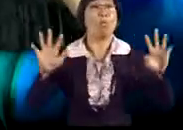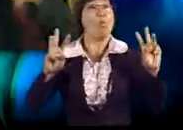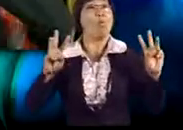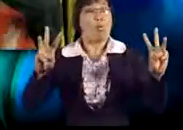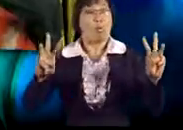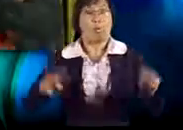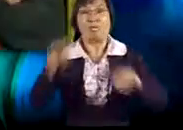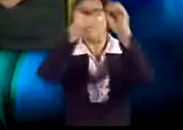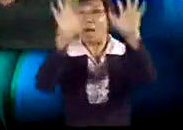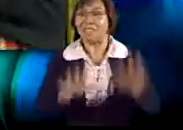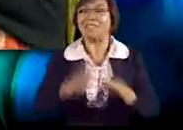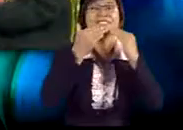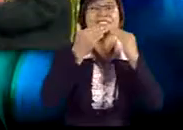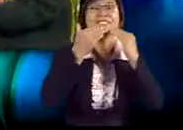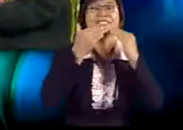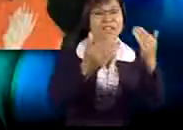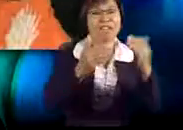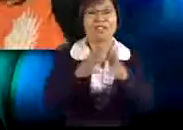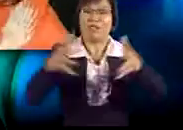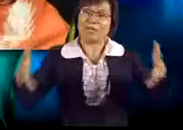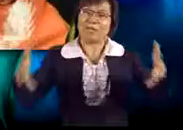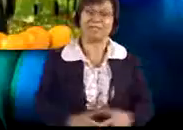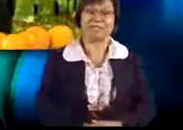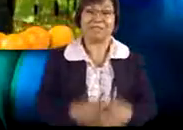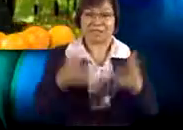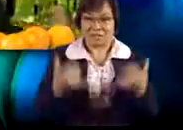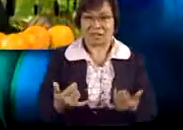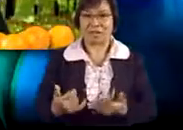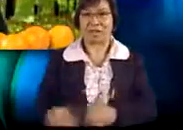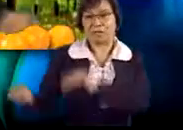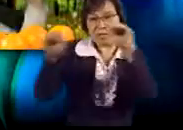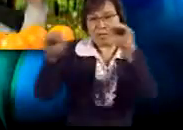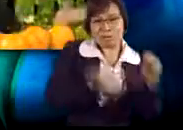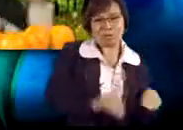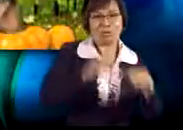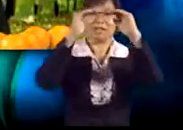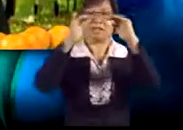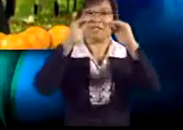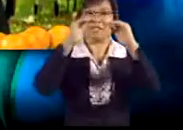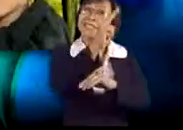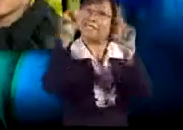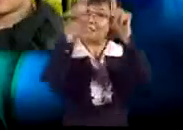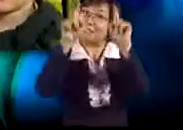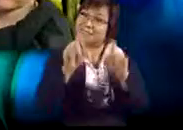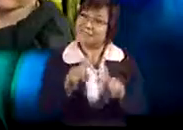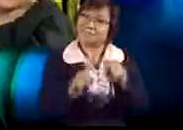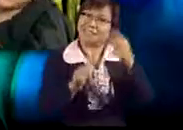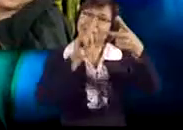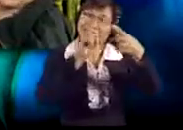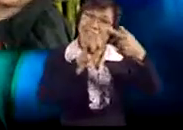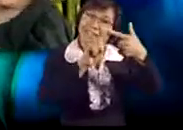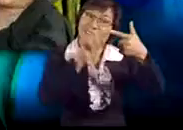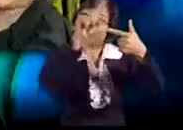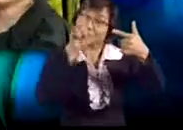Wow! Melody, thank you very much. Now let's move on to your second question. What